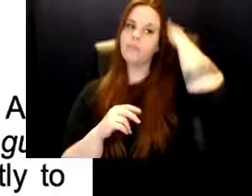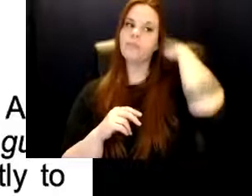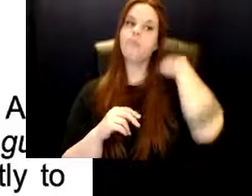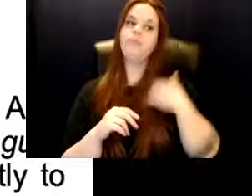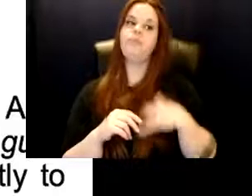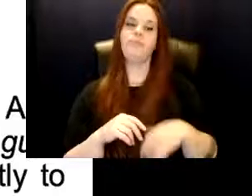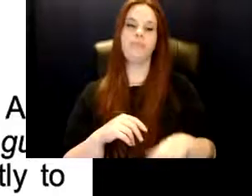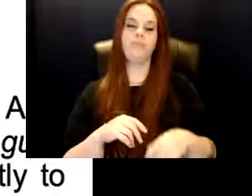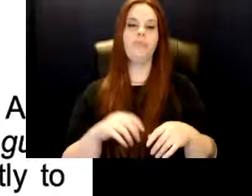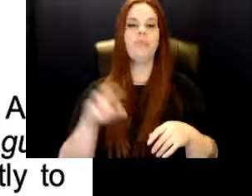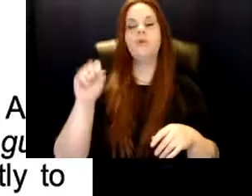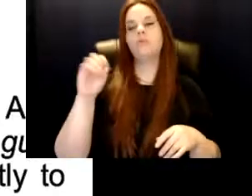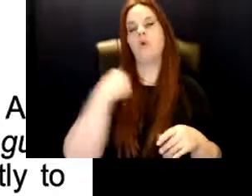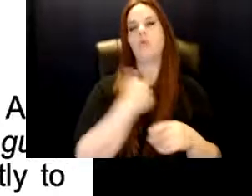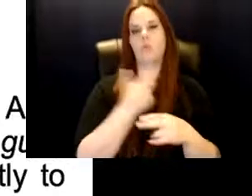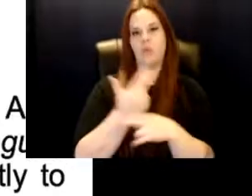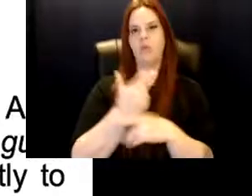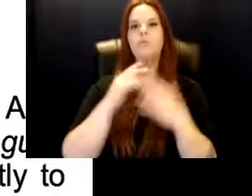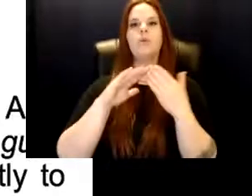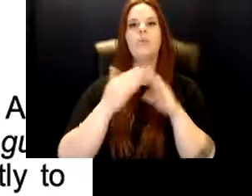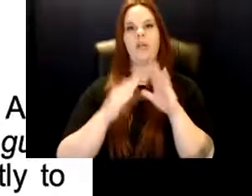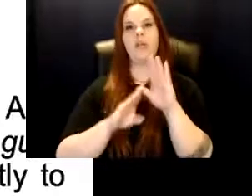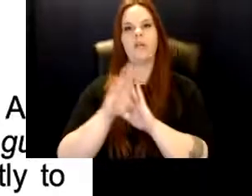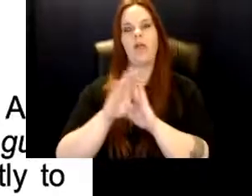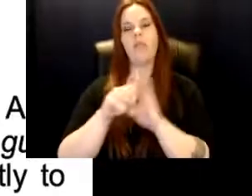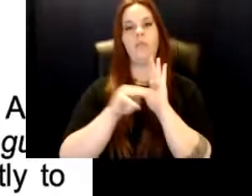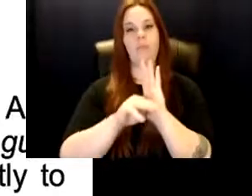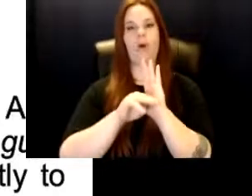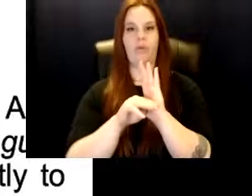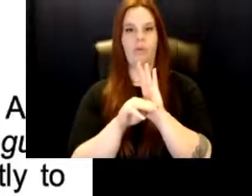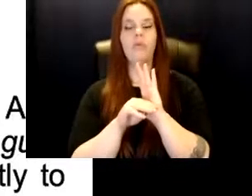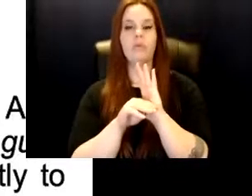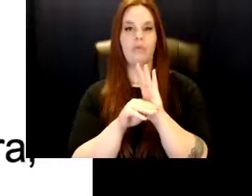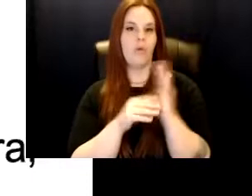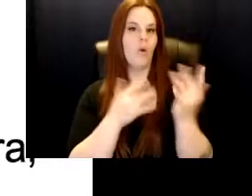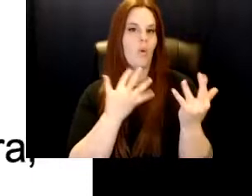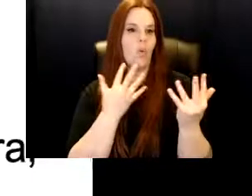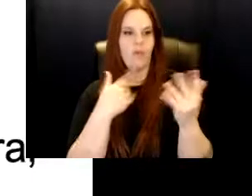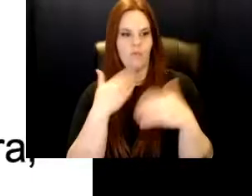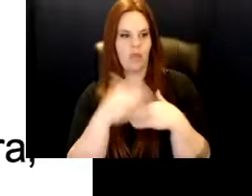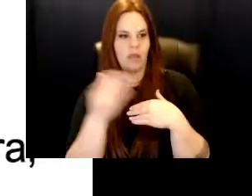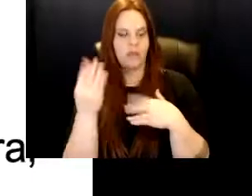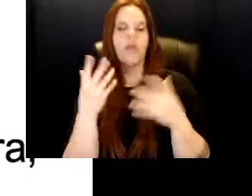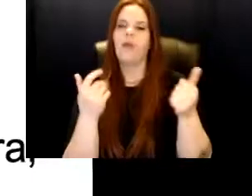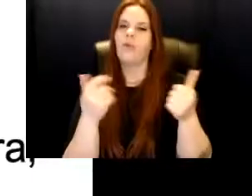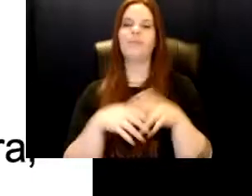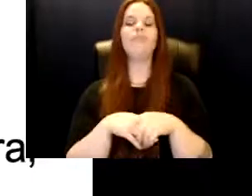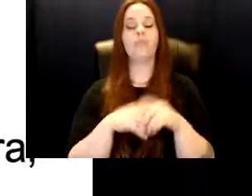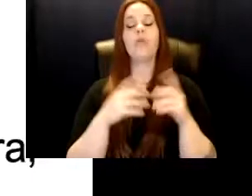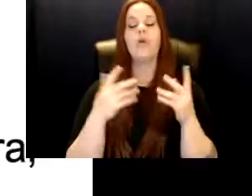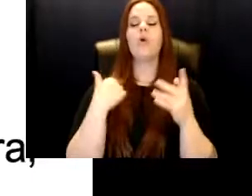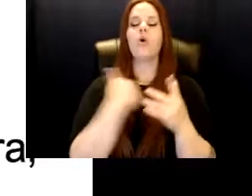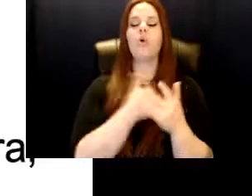So we used a community development model, waiting for the next slide here there we are. We used a